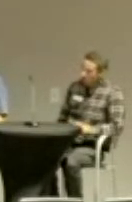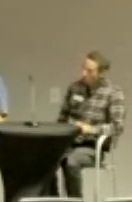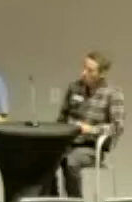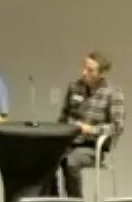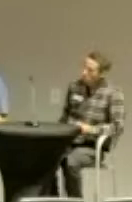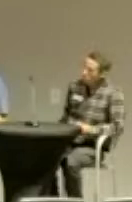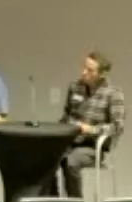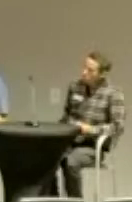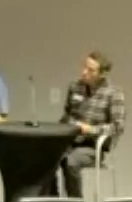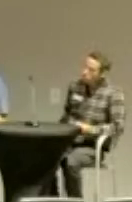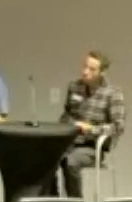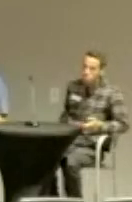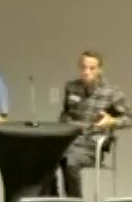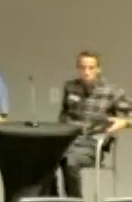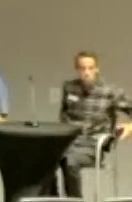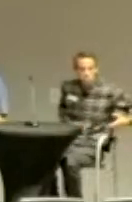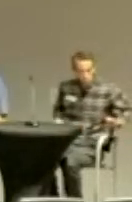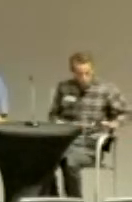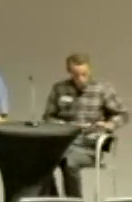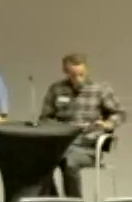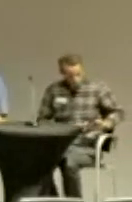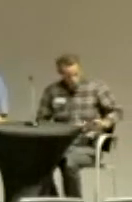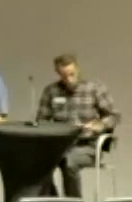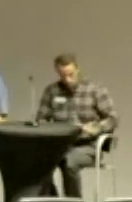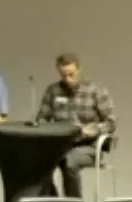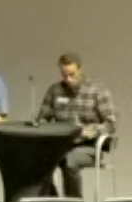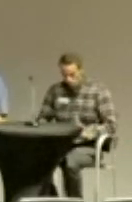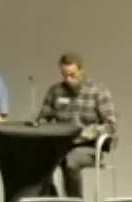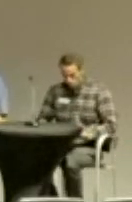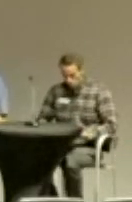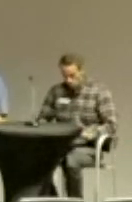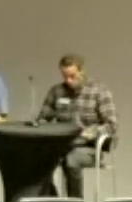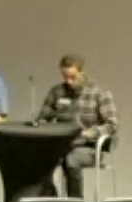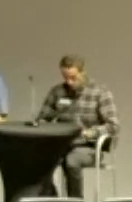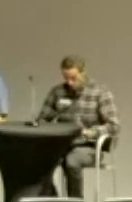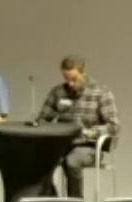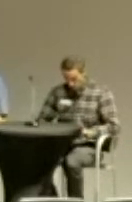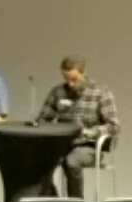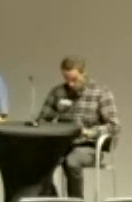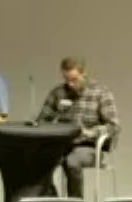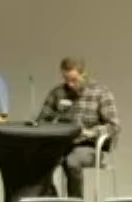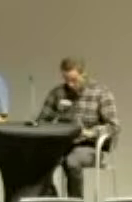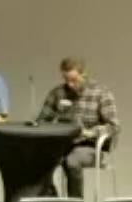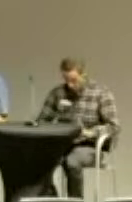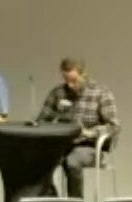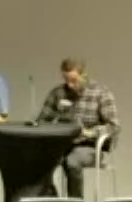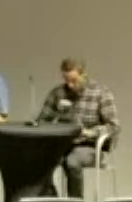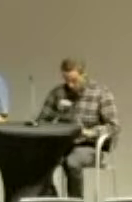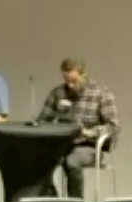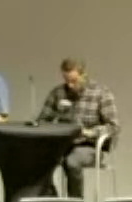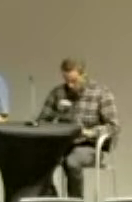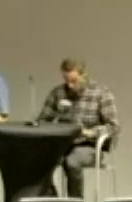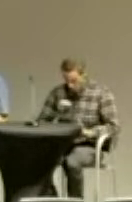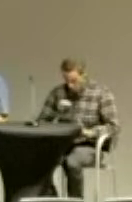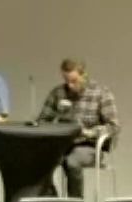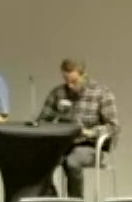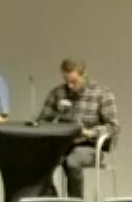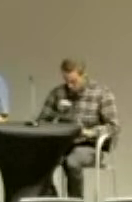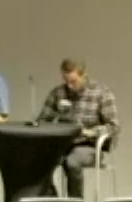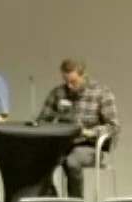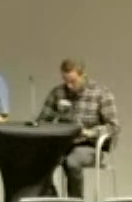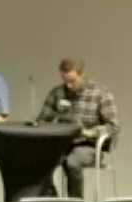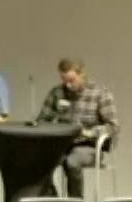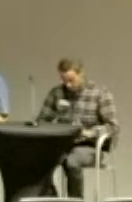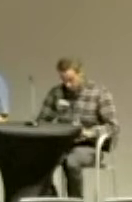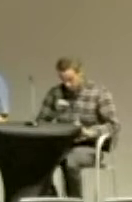events. We facilitate those events. We offer scholarships. We link resources to them. And overall, we just aid in their need and whatever they